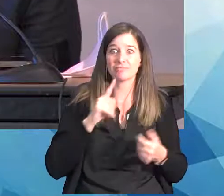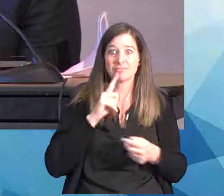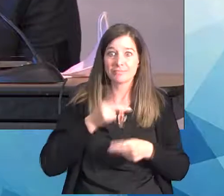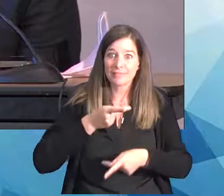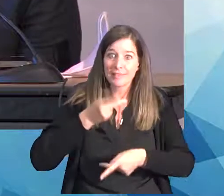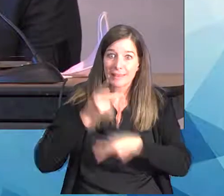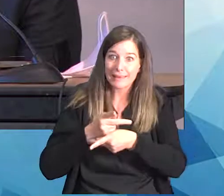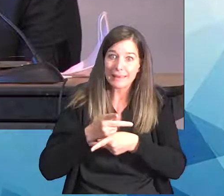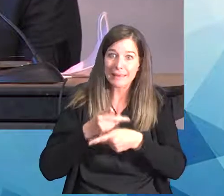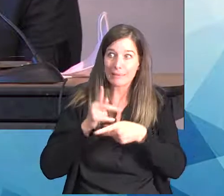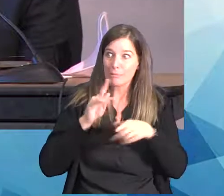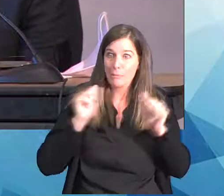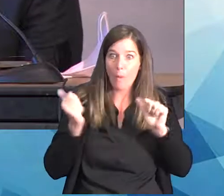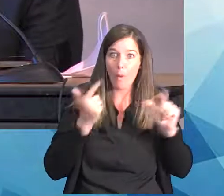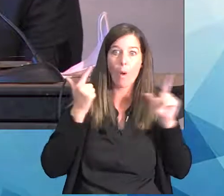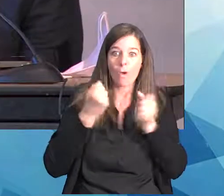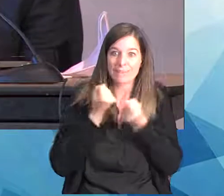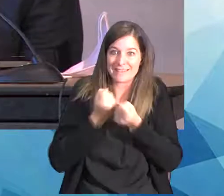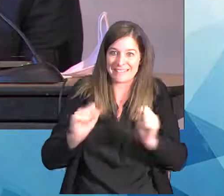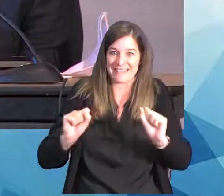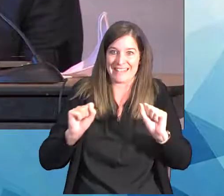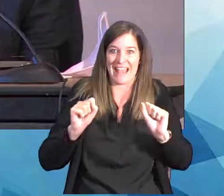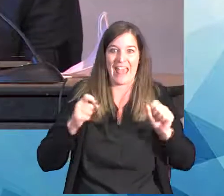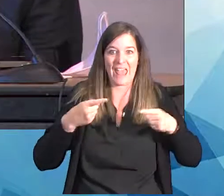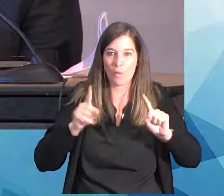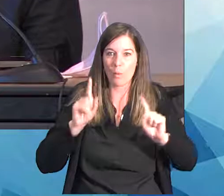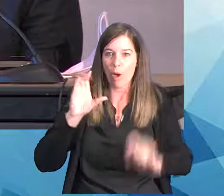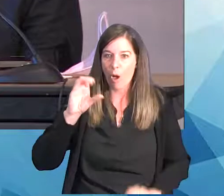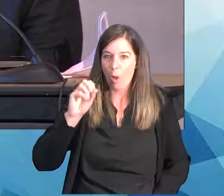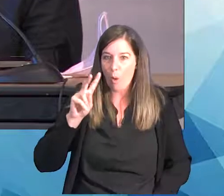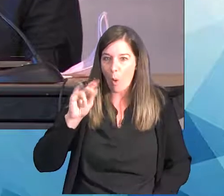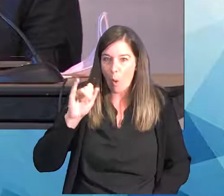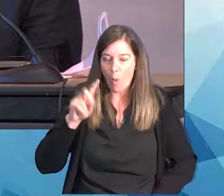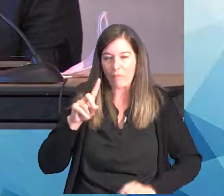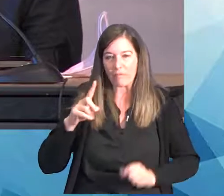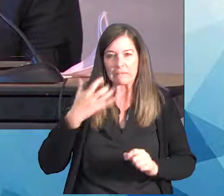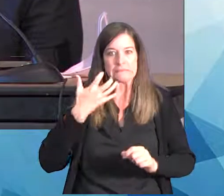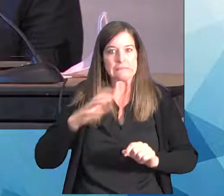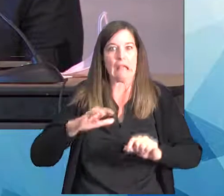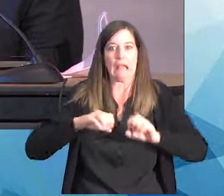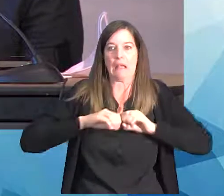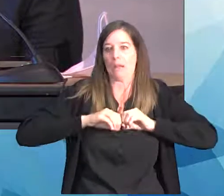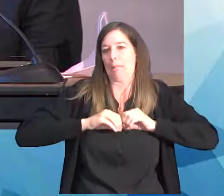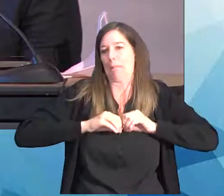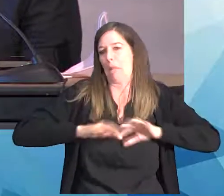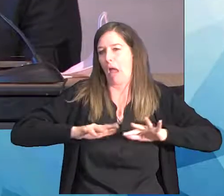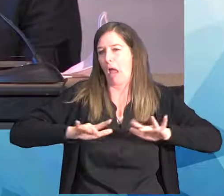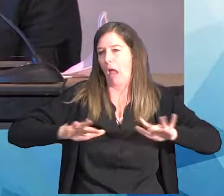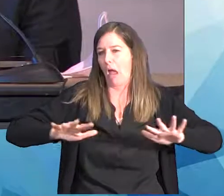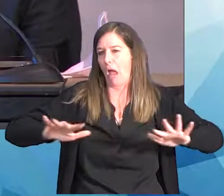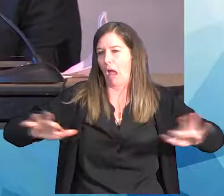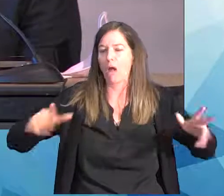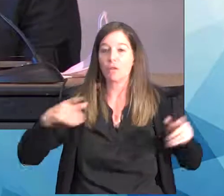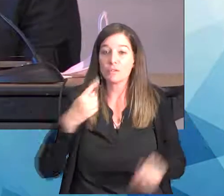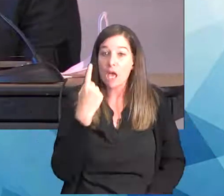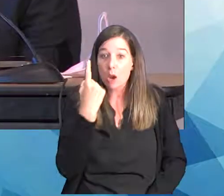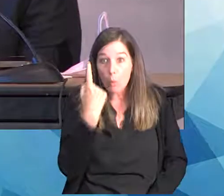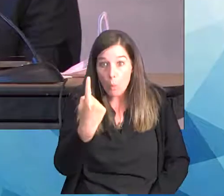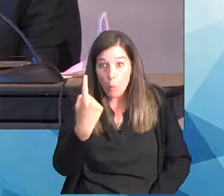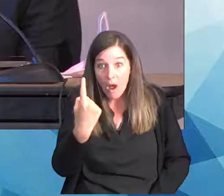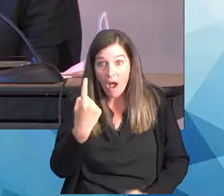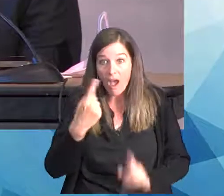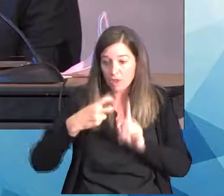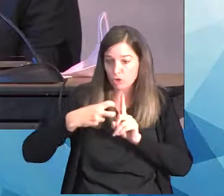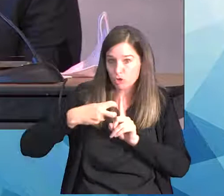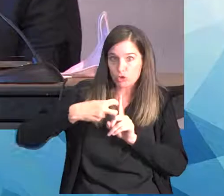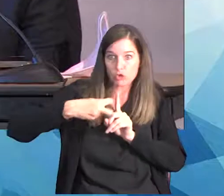of COVID. As Superintendent Reichman had mentioned, we had one on-campus transmission. So I'm happy that students are able to come